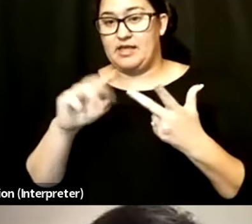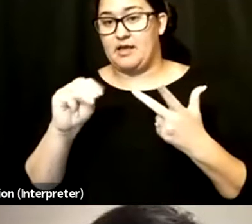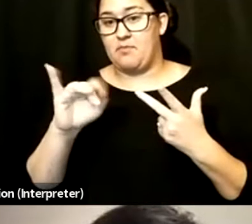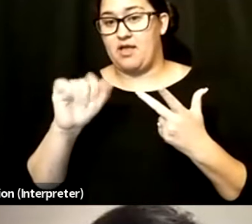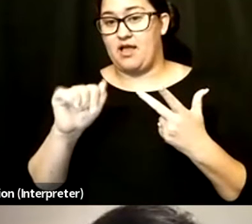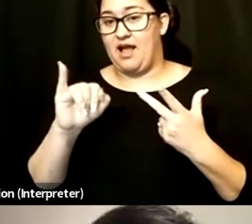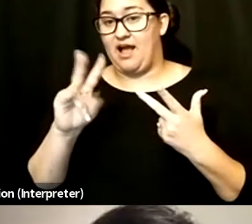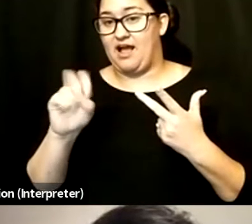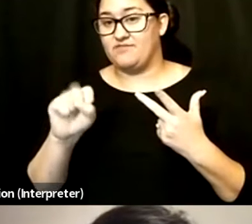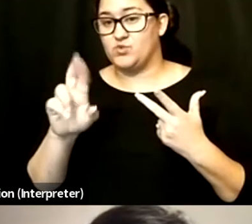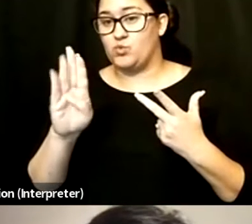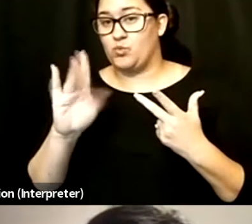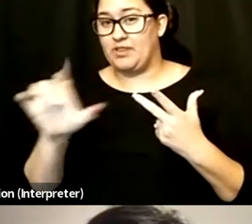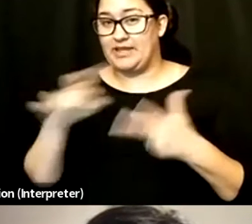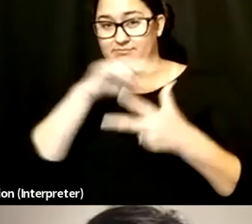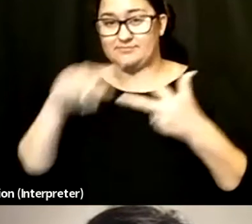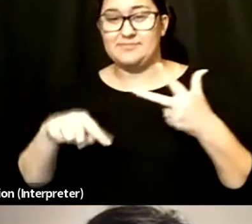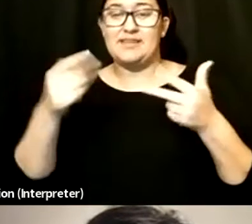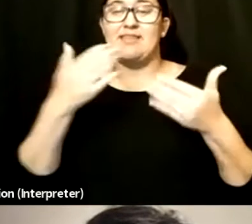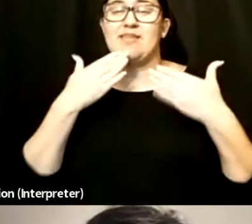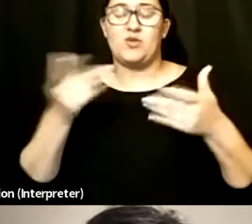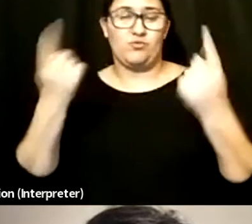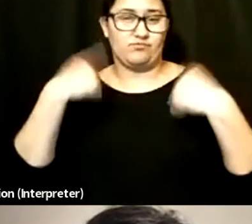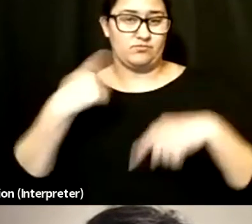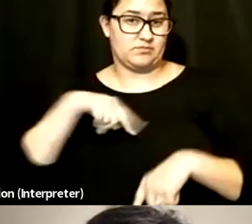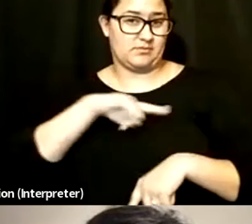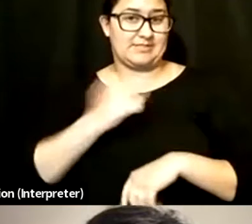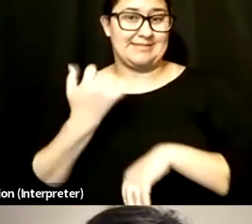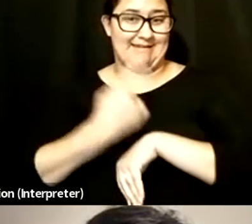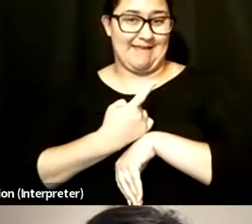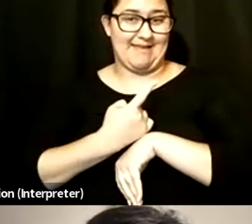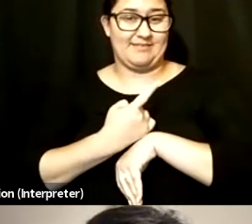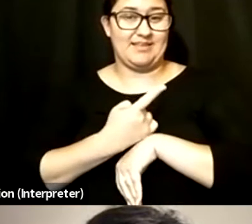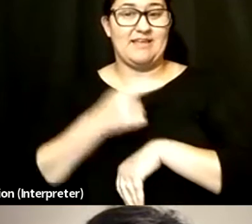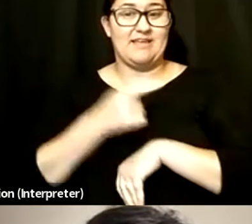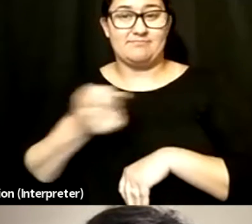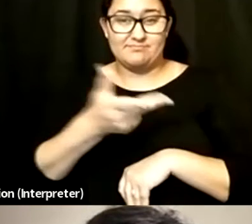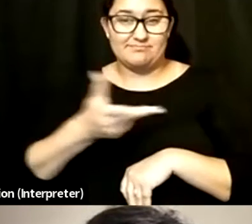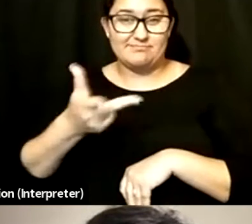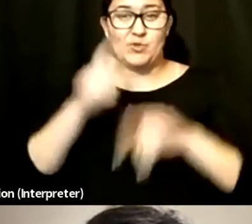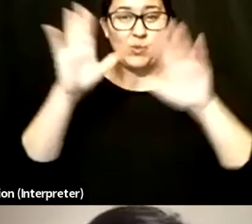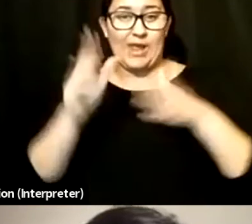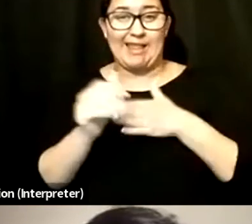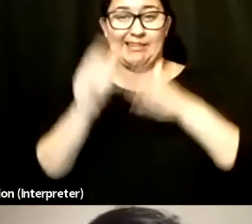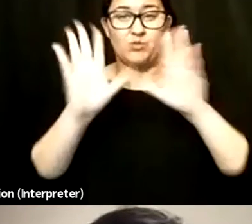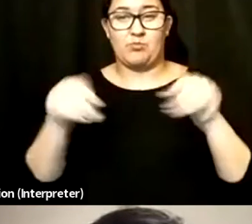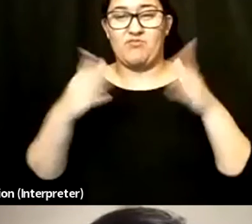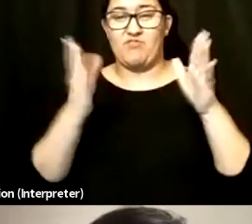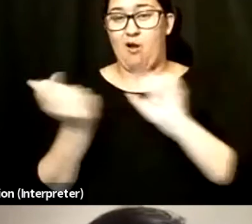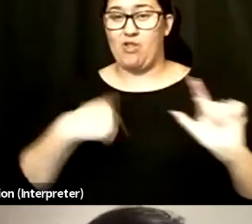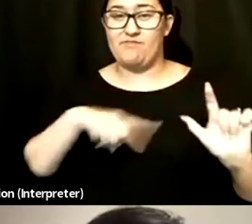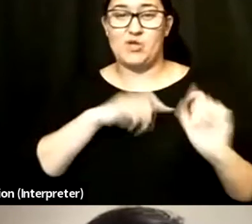Ives-Rublee. We thank each of you for joining us today. These great leaders will provide all of us with